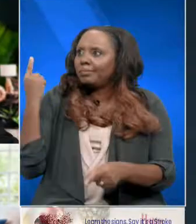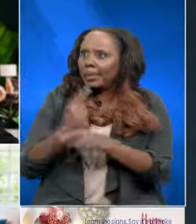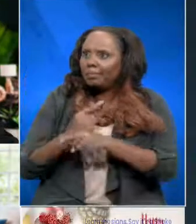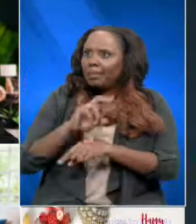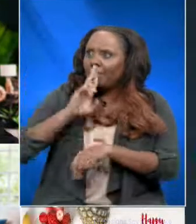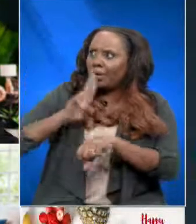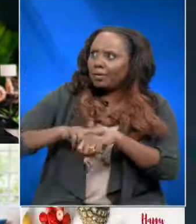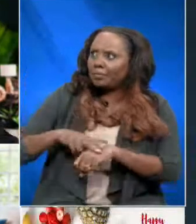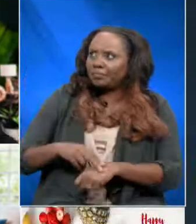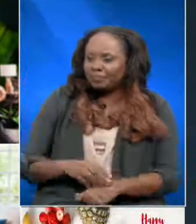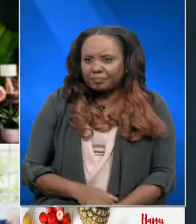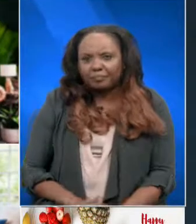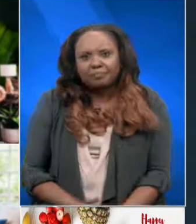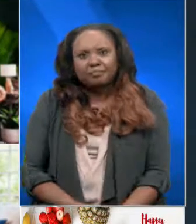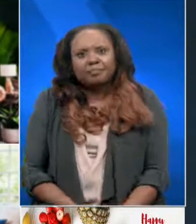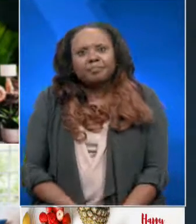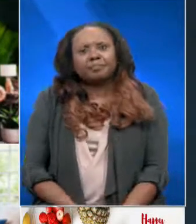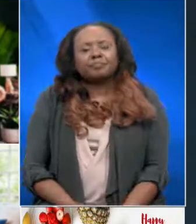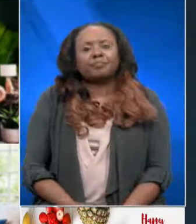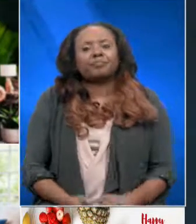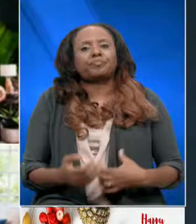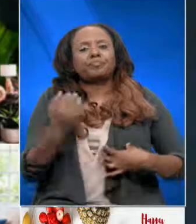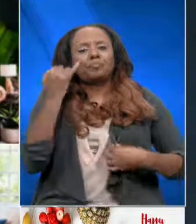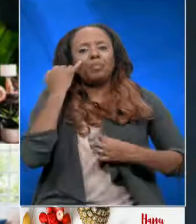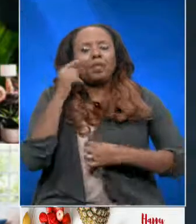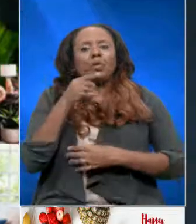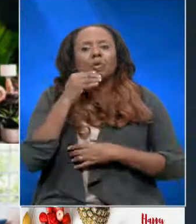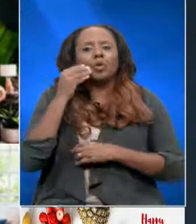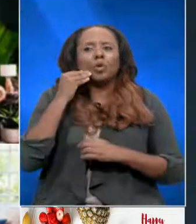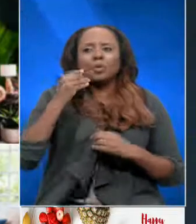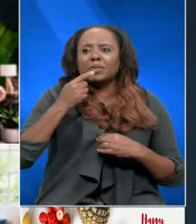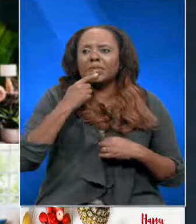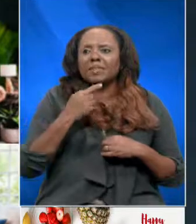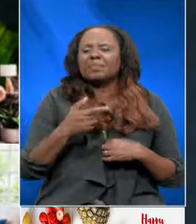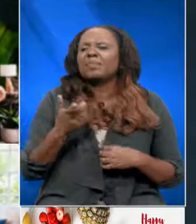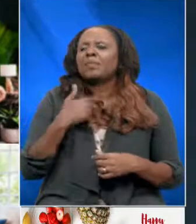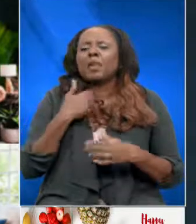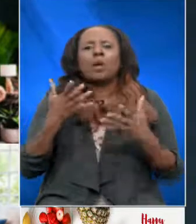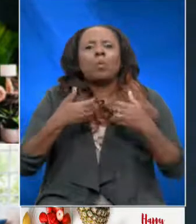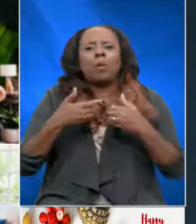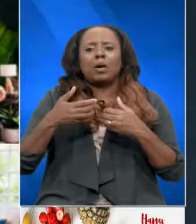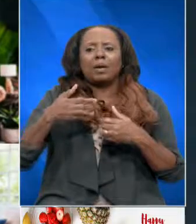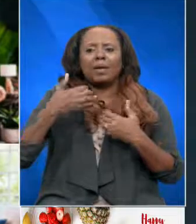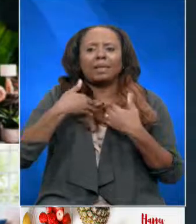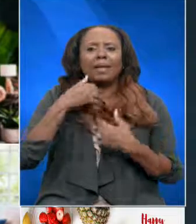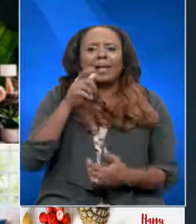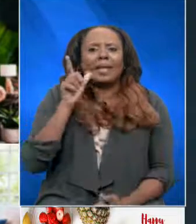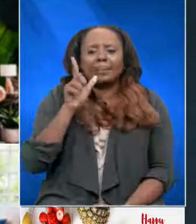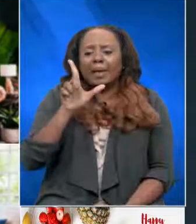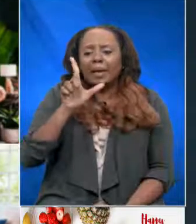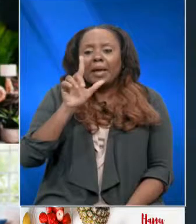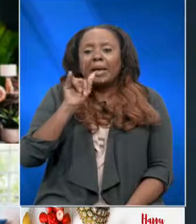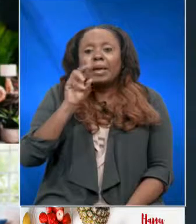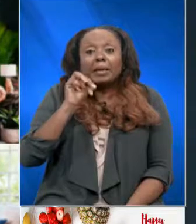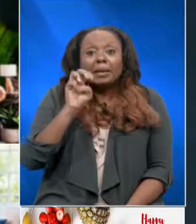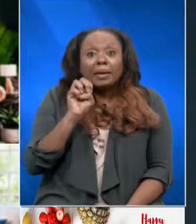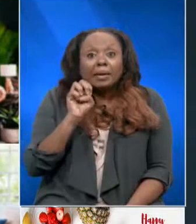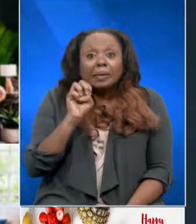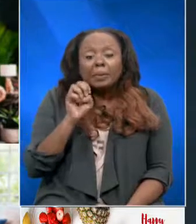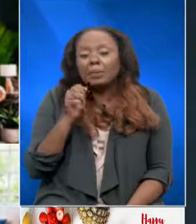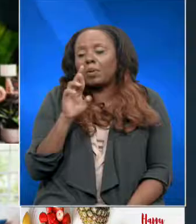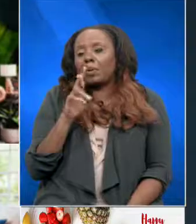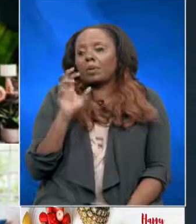you're flavoring something, let's say you're at home, you decide I can drop this lime or this orange or these strawberries in this water. That's